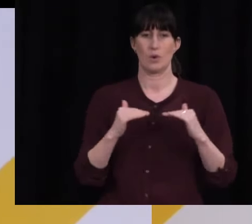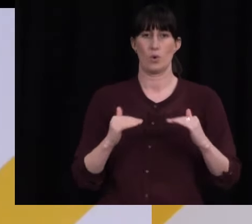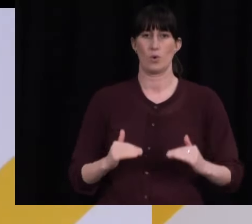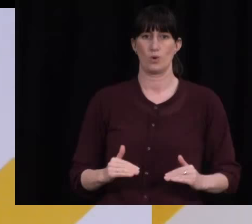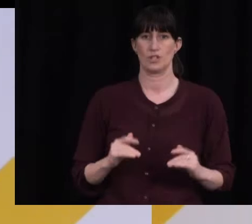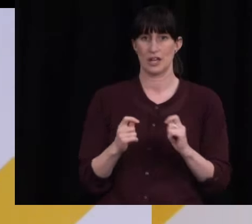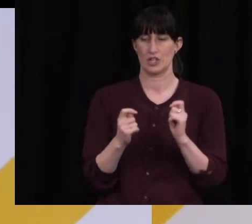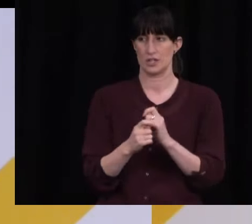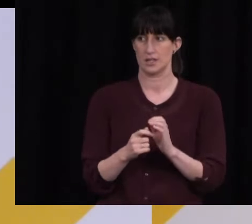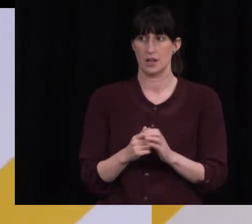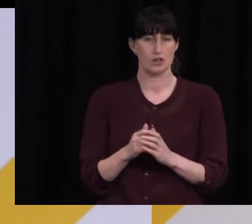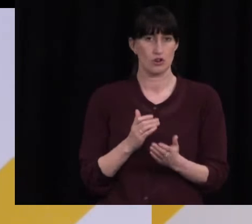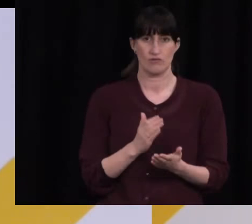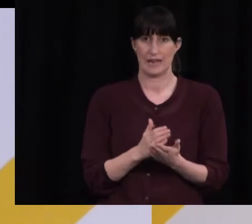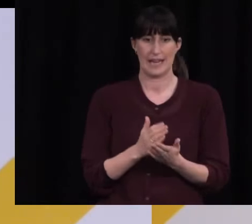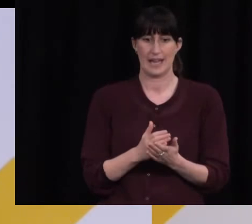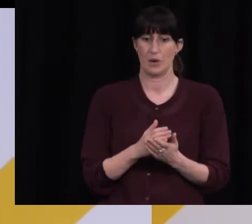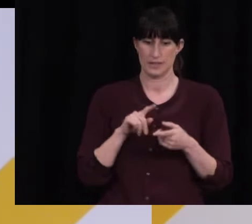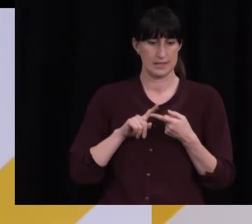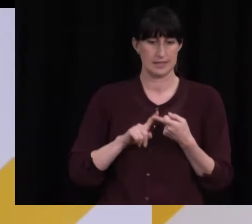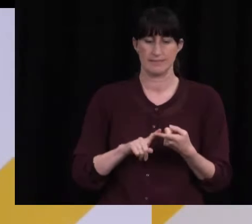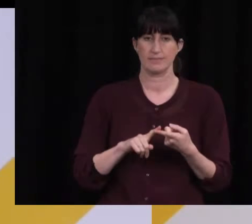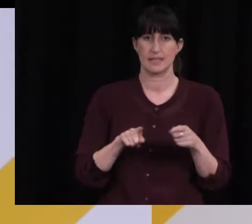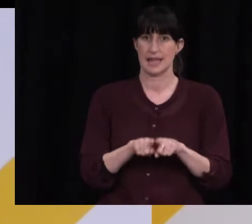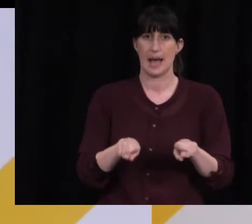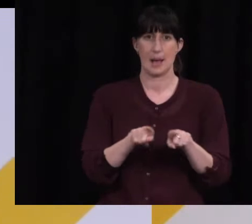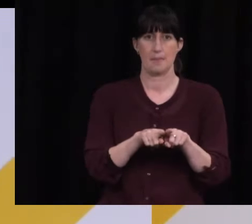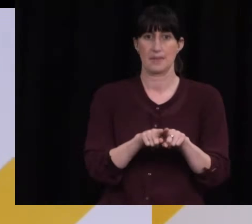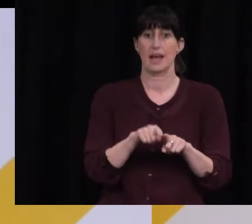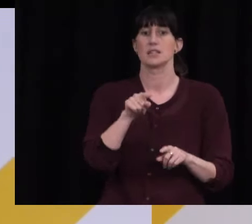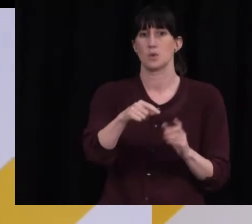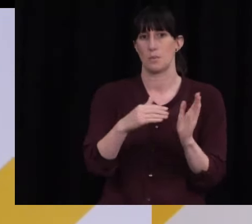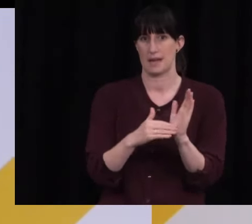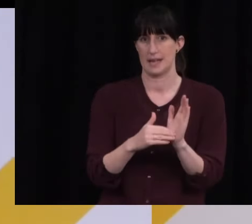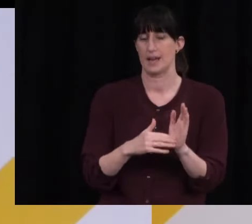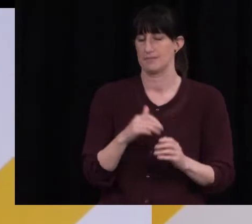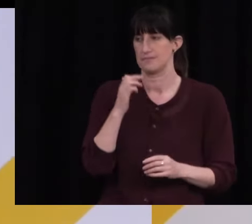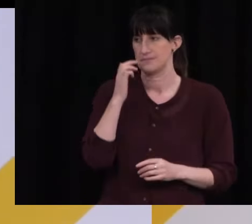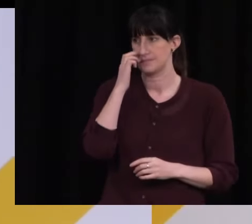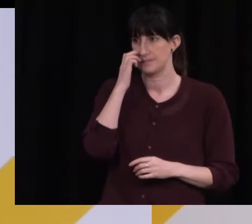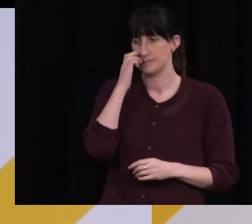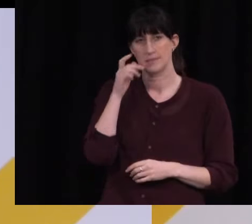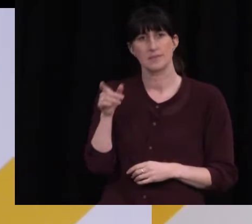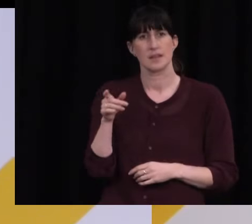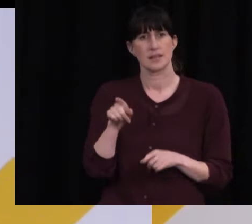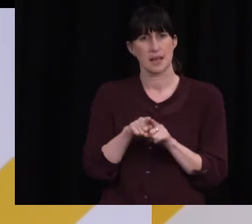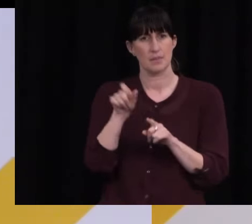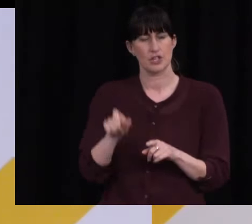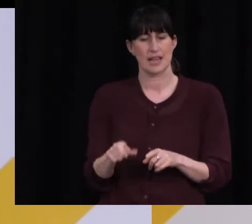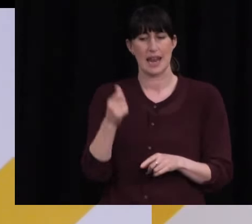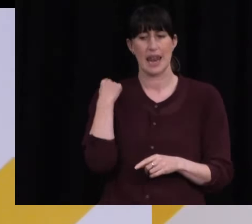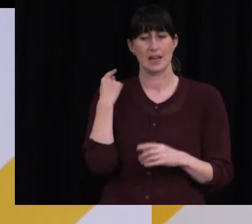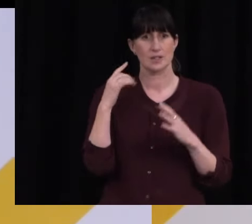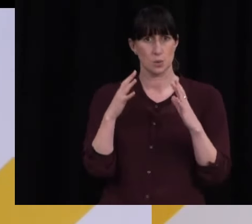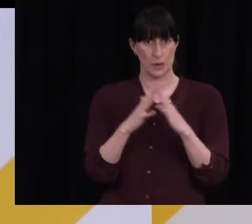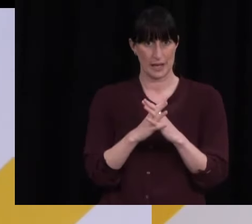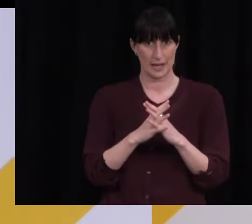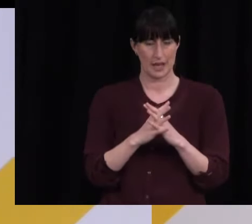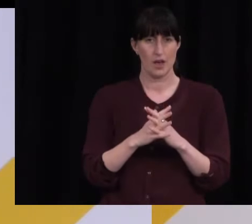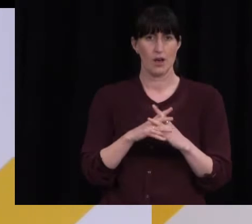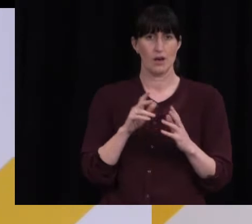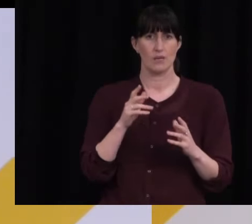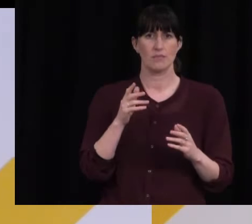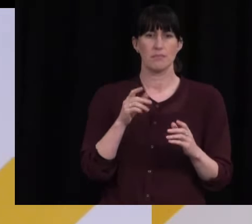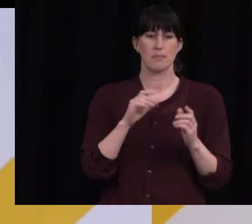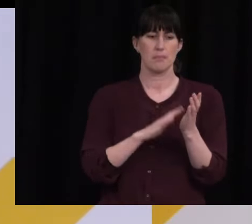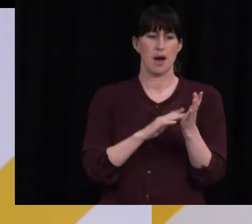Until Monday. Yeah, so it's all alert level linked. Yep. Last week, Michael Baker suggested that if this the current